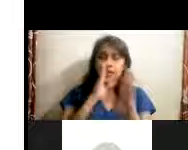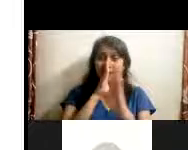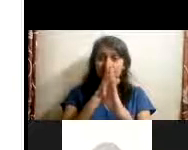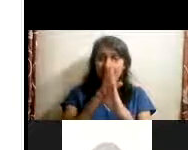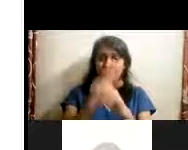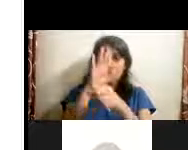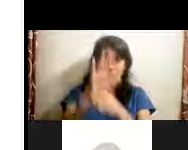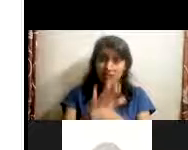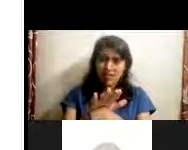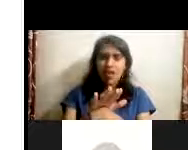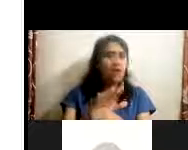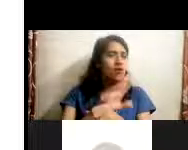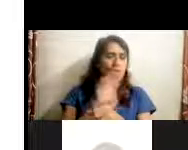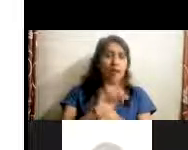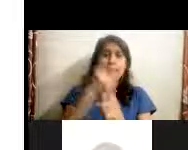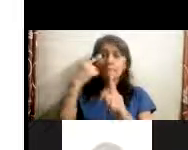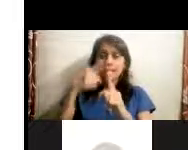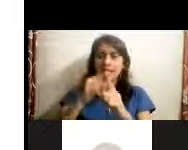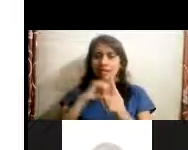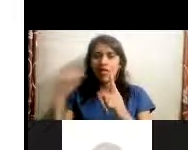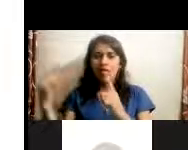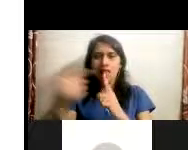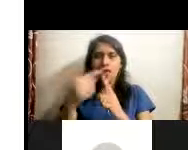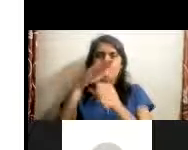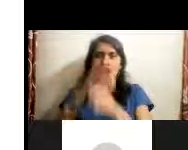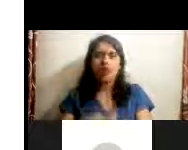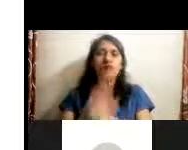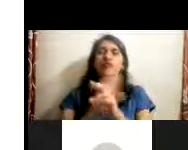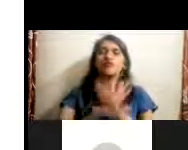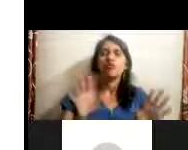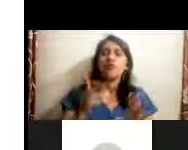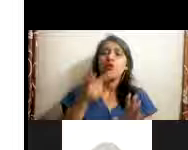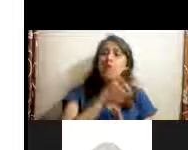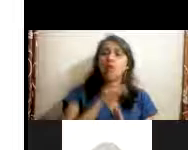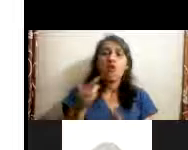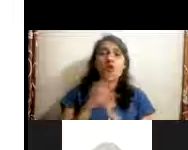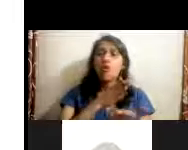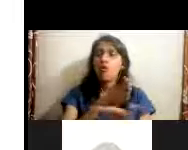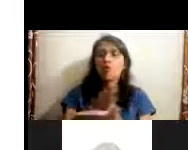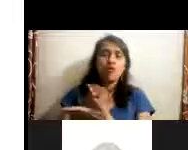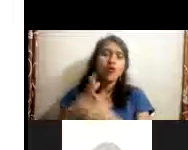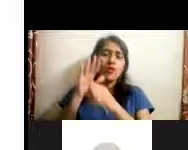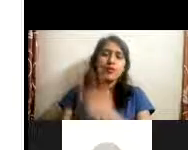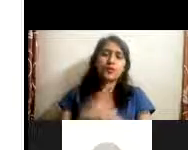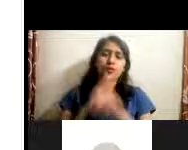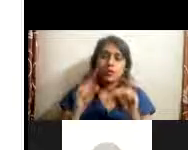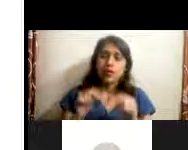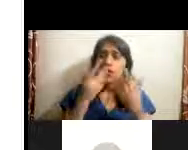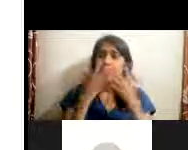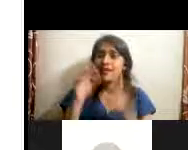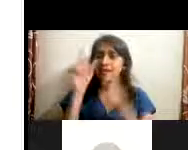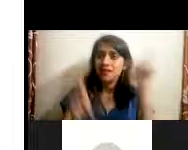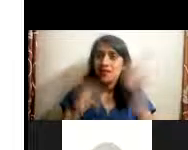also indirect discrimination. What do we mean by direct discrimination? When people with disabilities are not allowed into a